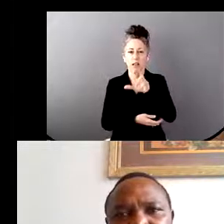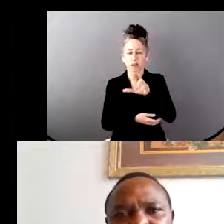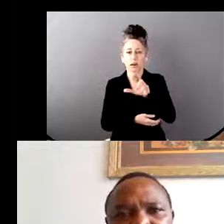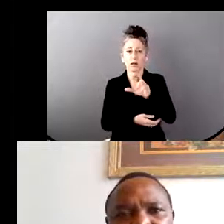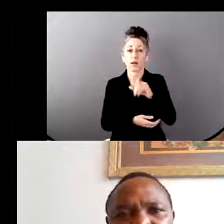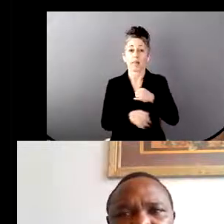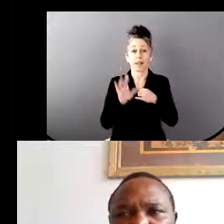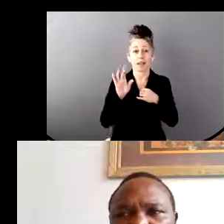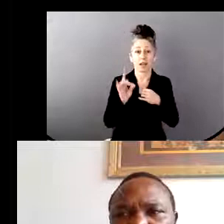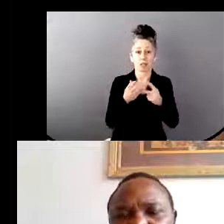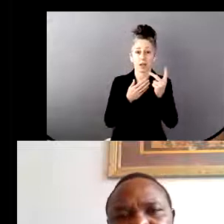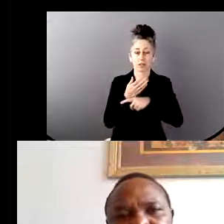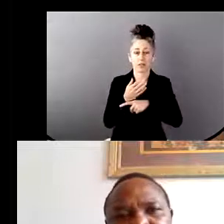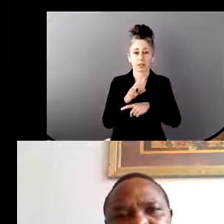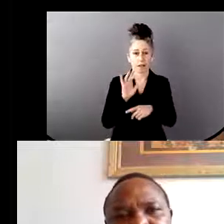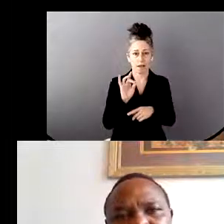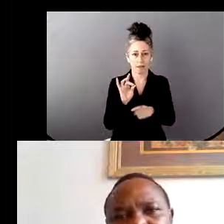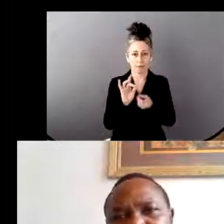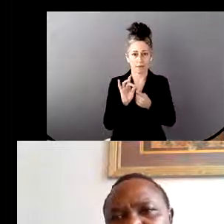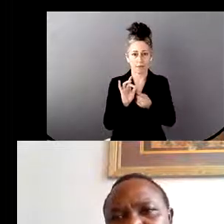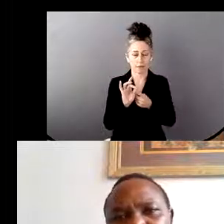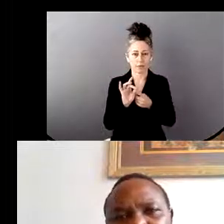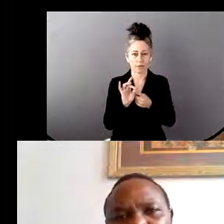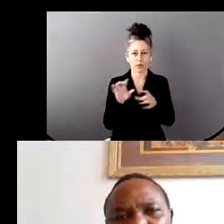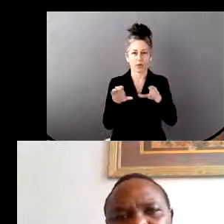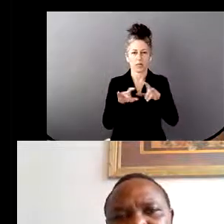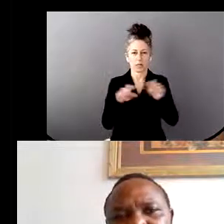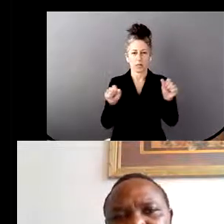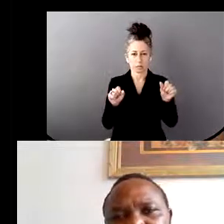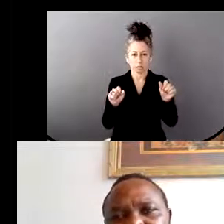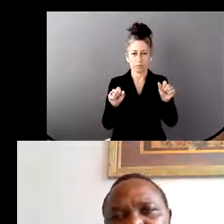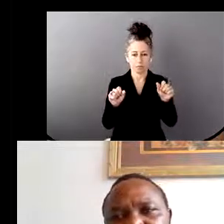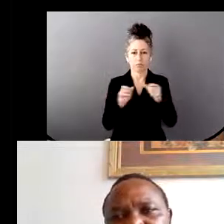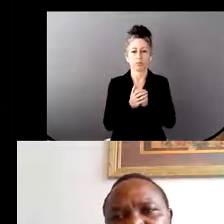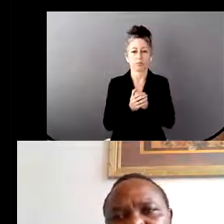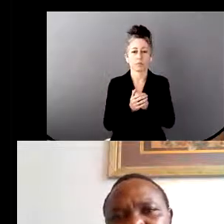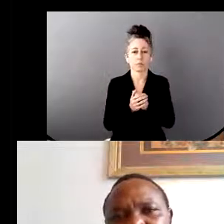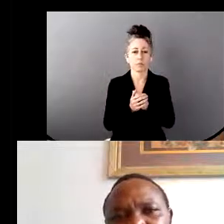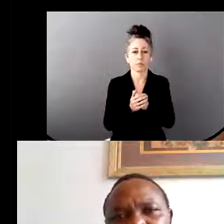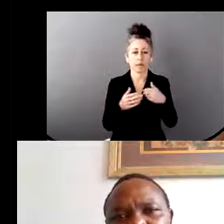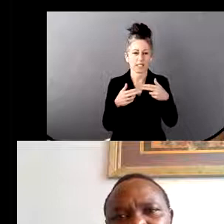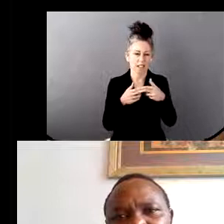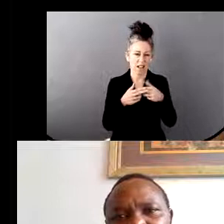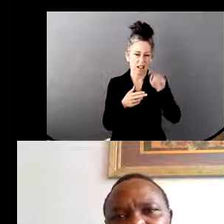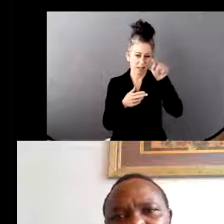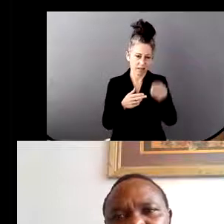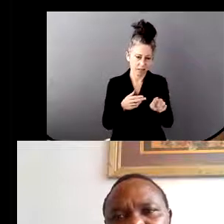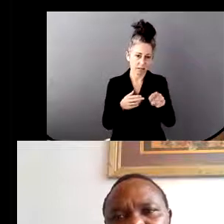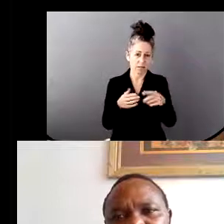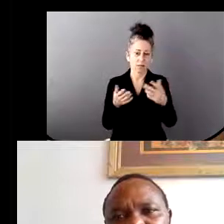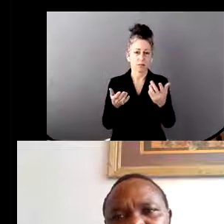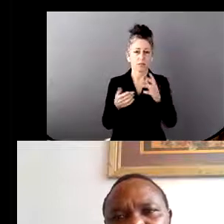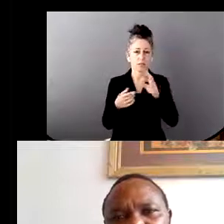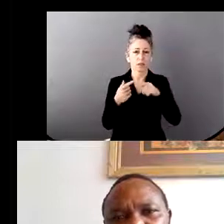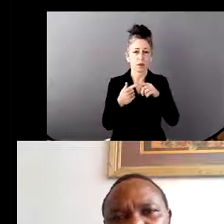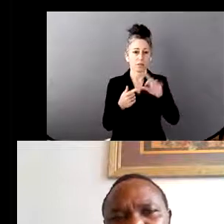projects that we're simultaneously working on. Here's a slide that kind of talks about the 8